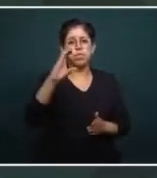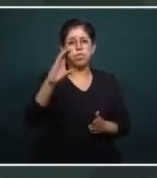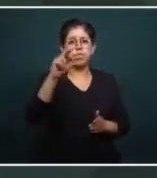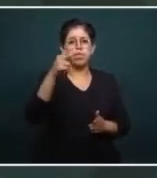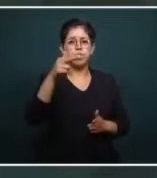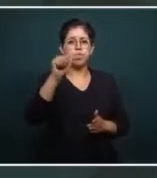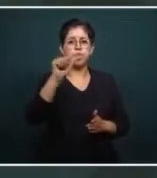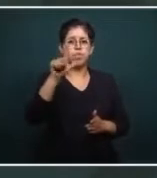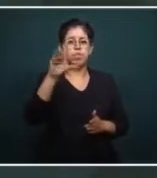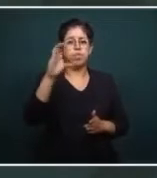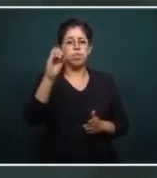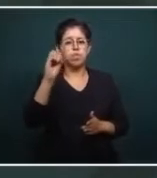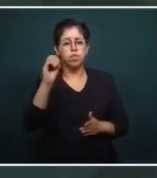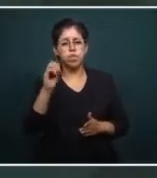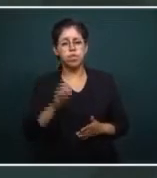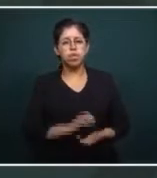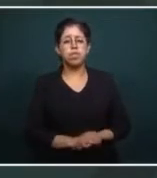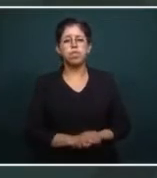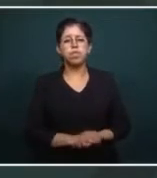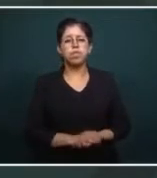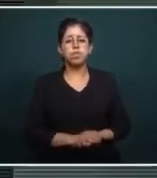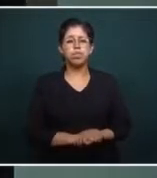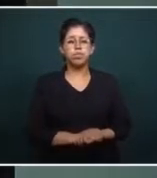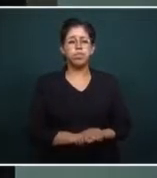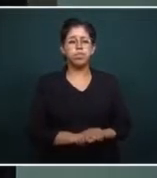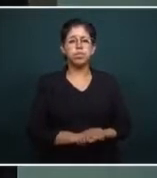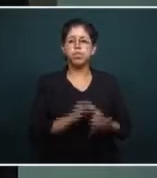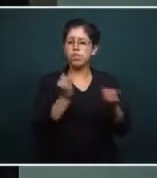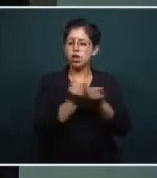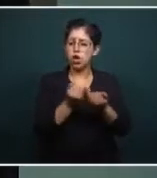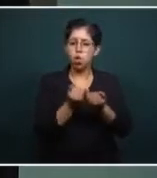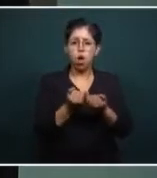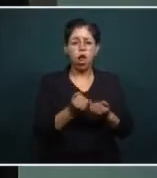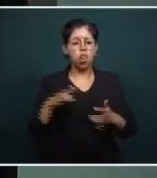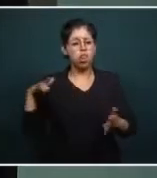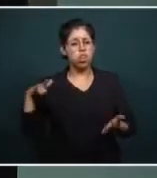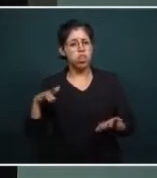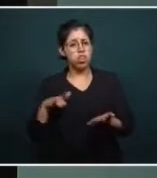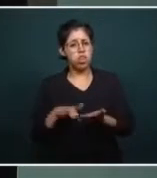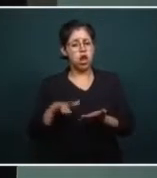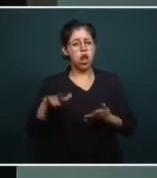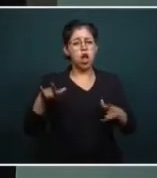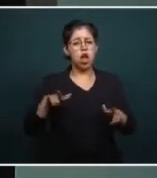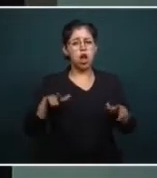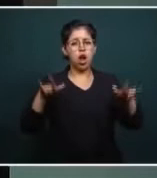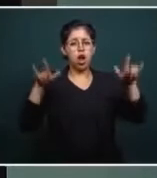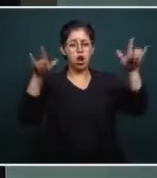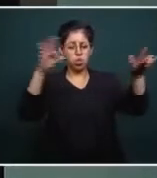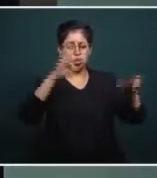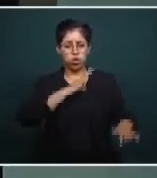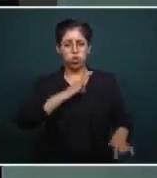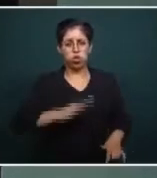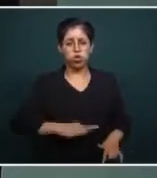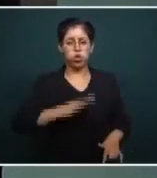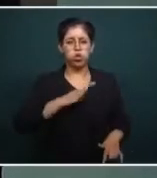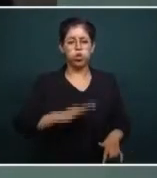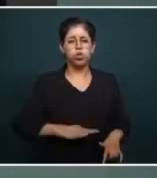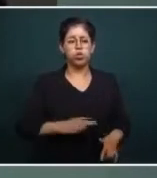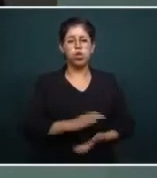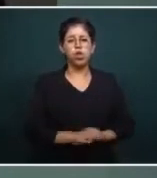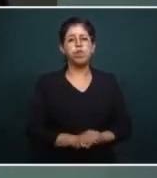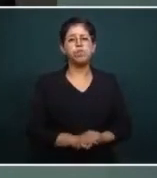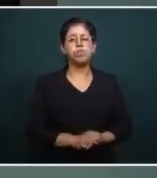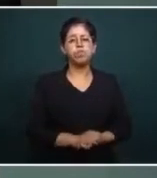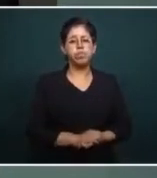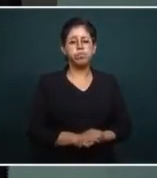in Chalco. Hemos estado tratando lo del And we have been aeropuerto dealing with the de Toluca. Toluca, Hemos